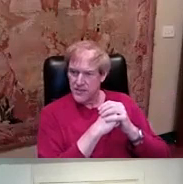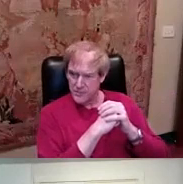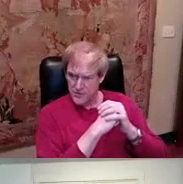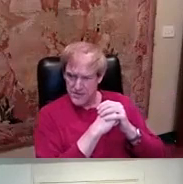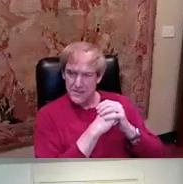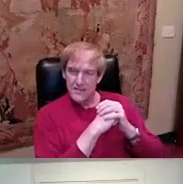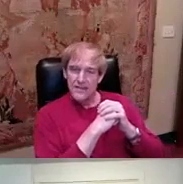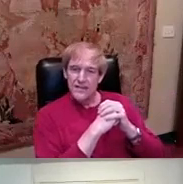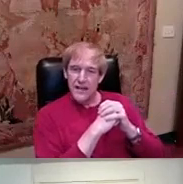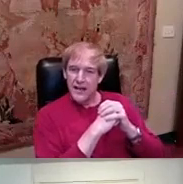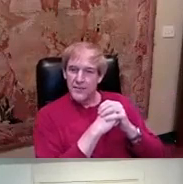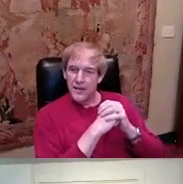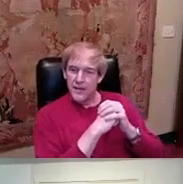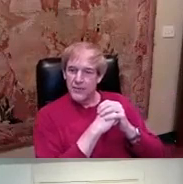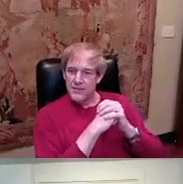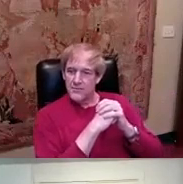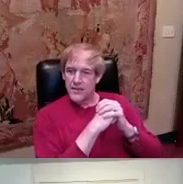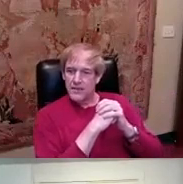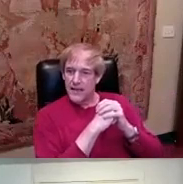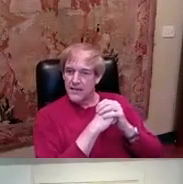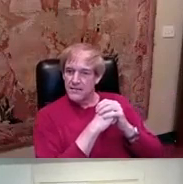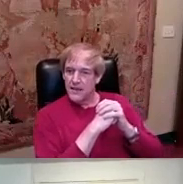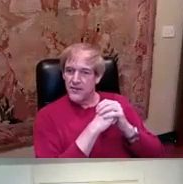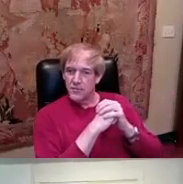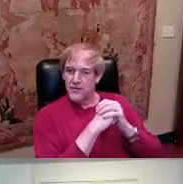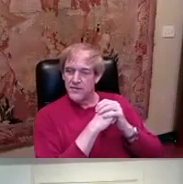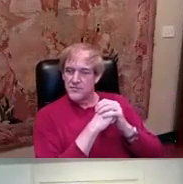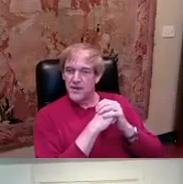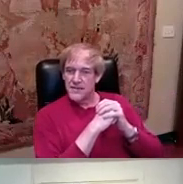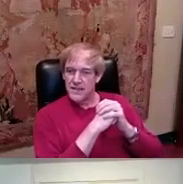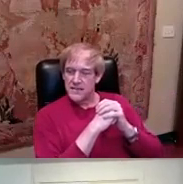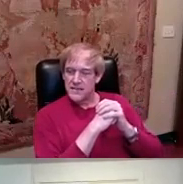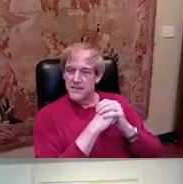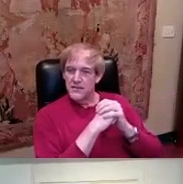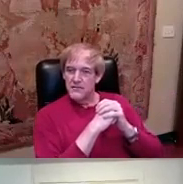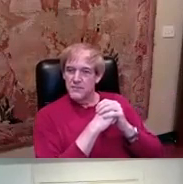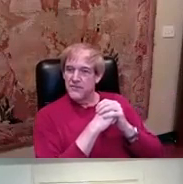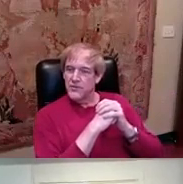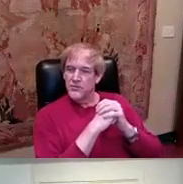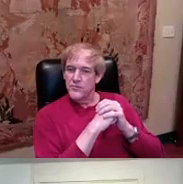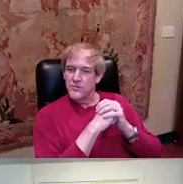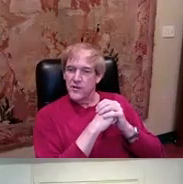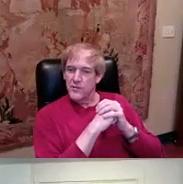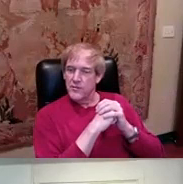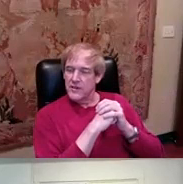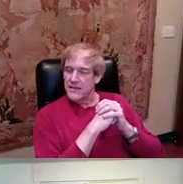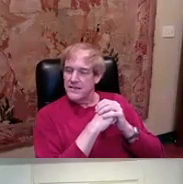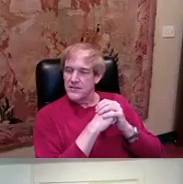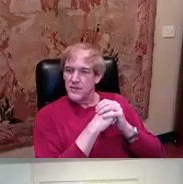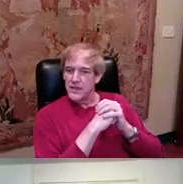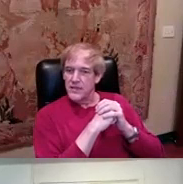those neighborhoods. And I would expect that as part of this process, before you move forward with